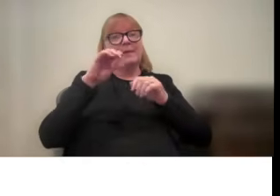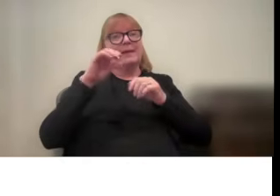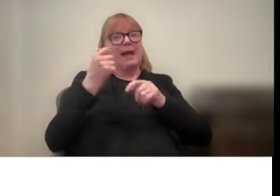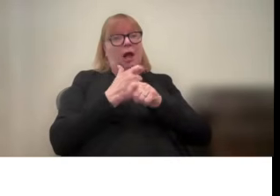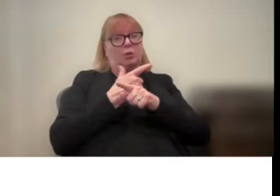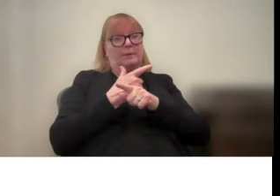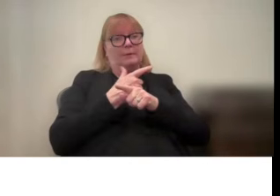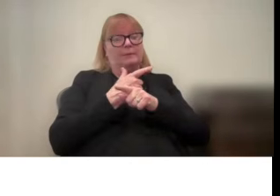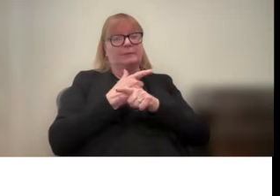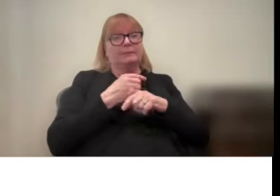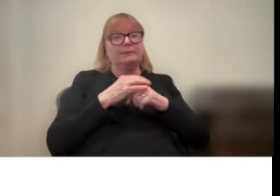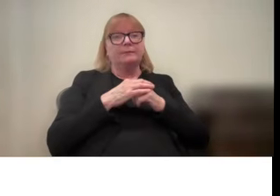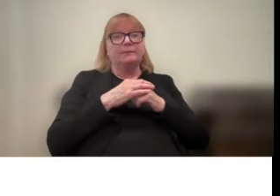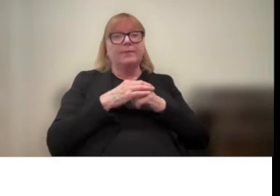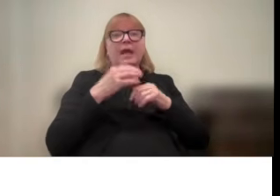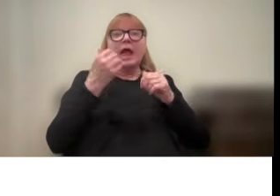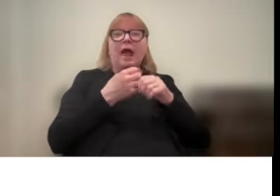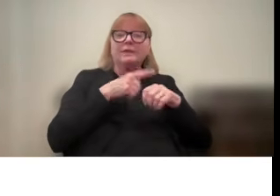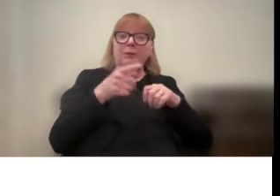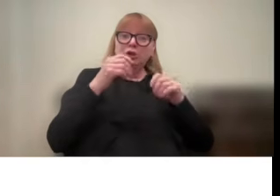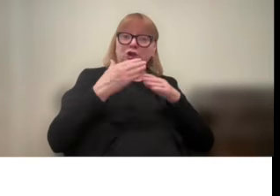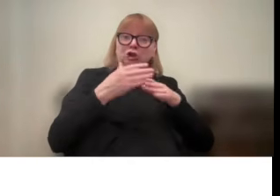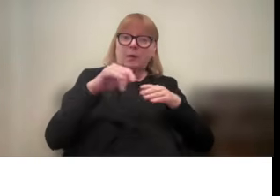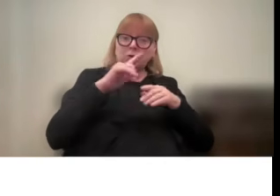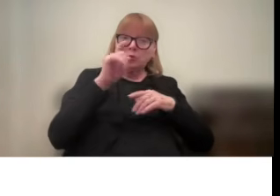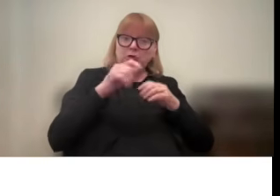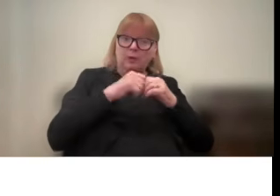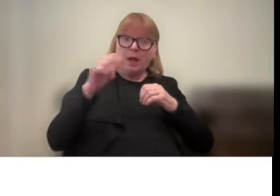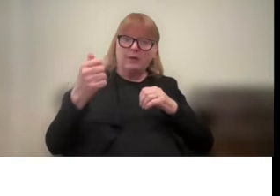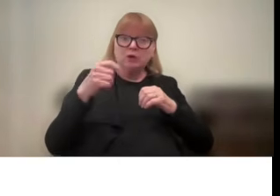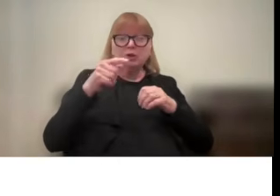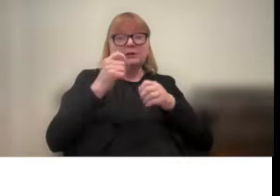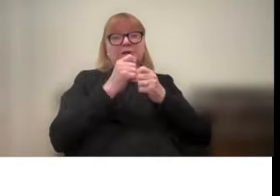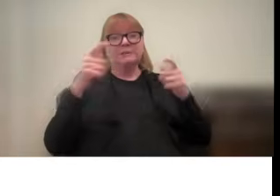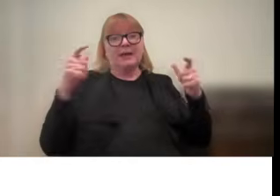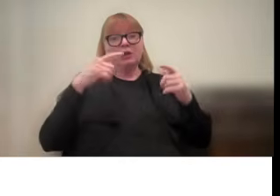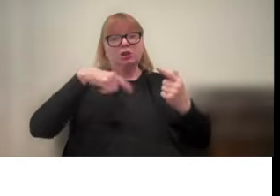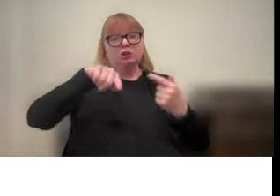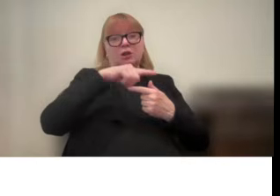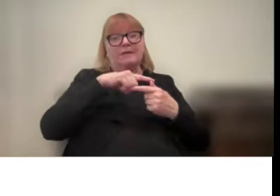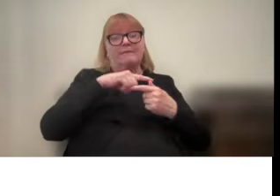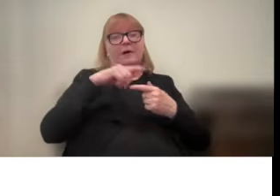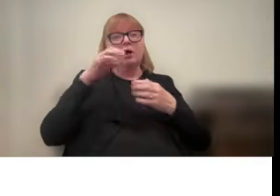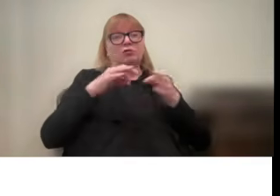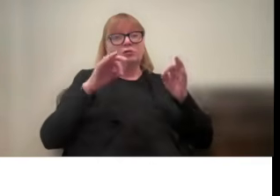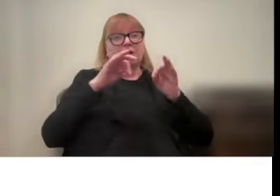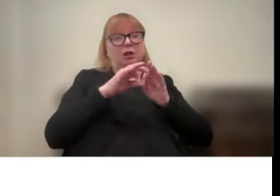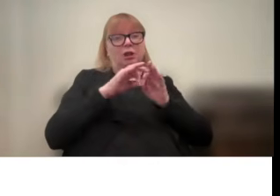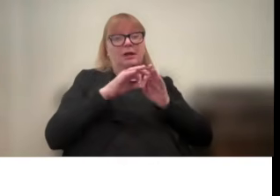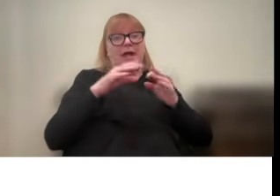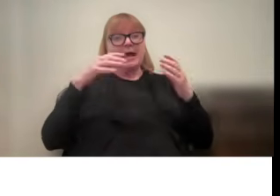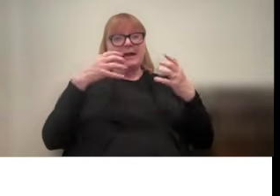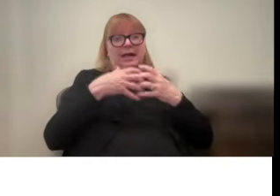algorithm. Um, every time you share these questions with others, you're expanding the circle of critical engagement.